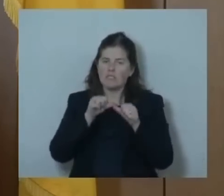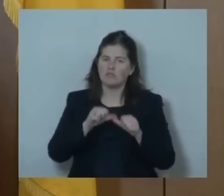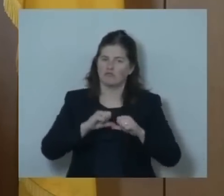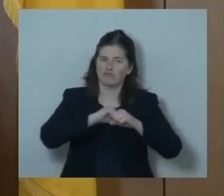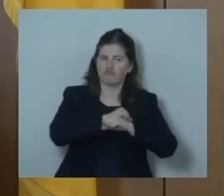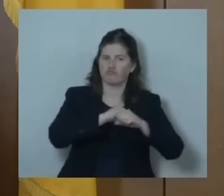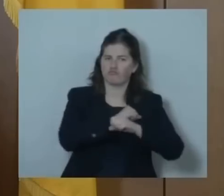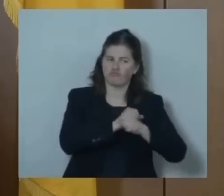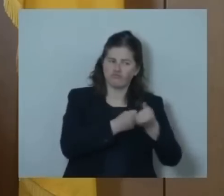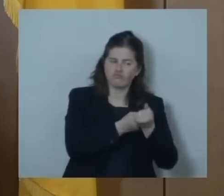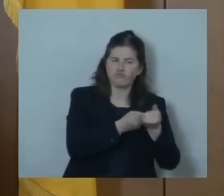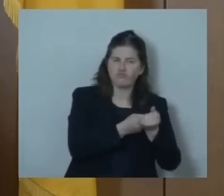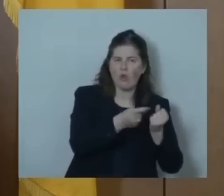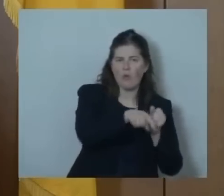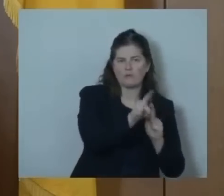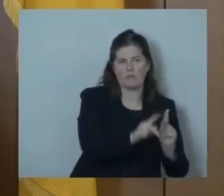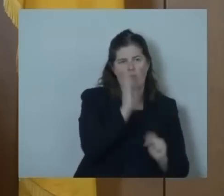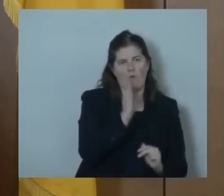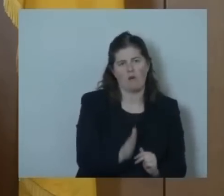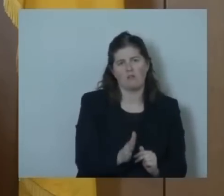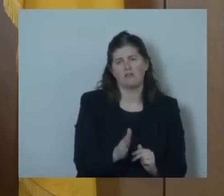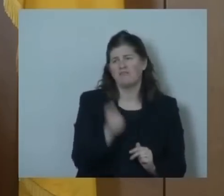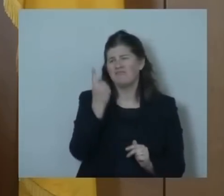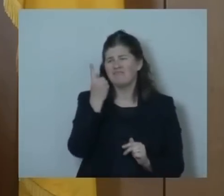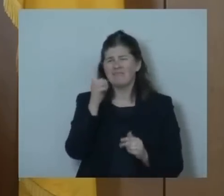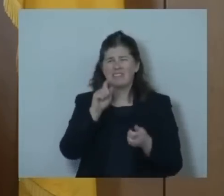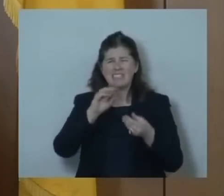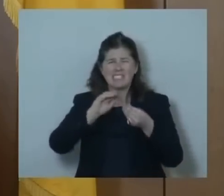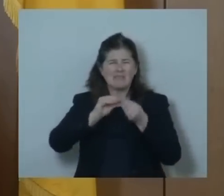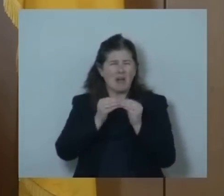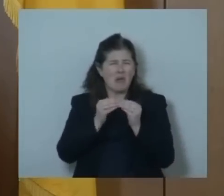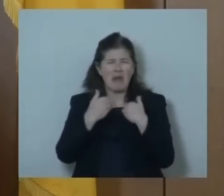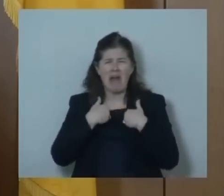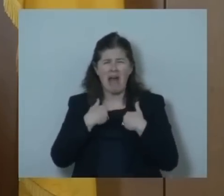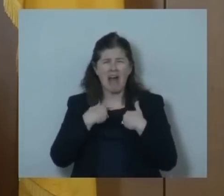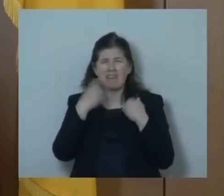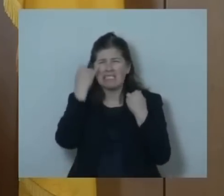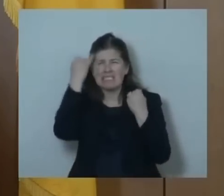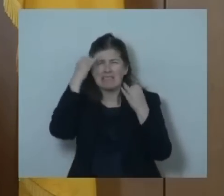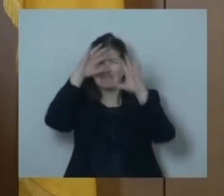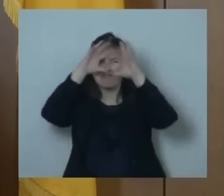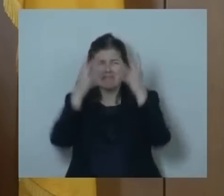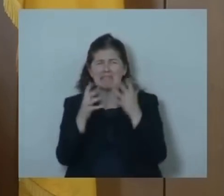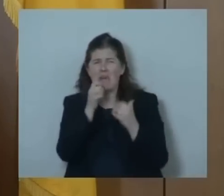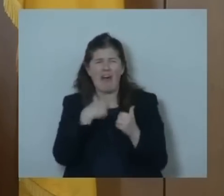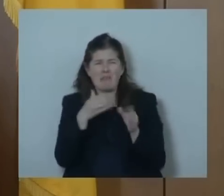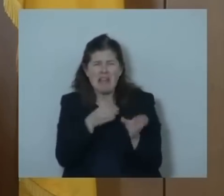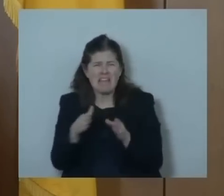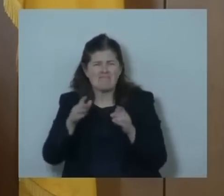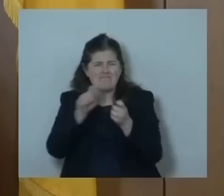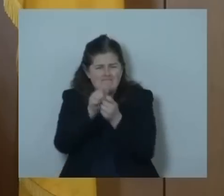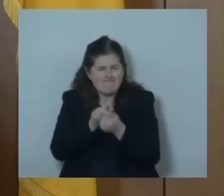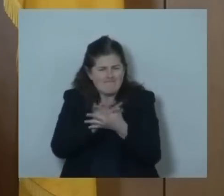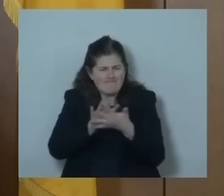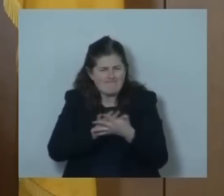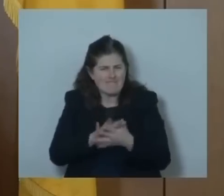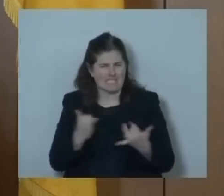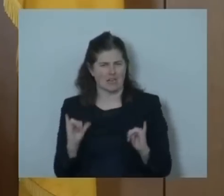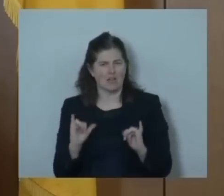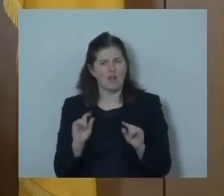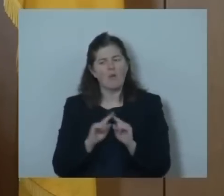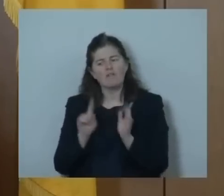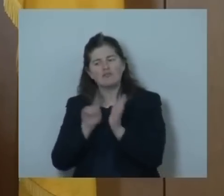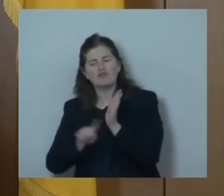those efforts as governor. I don't have a number or a package in mind. We have looked at the